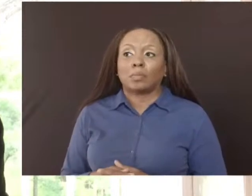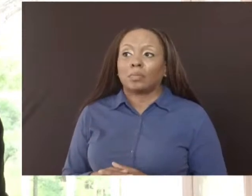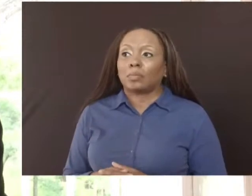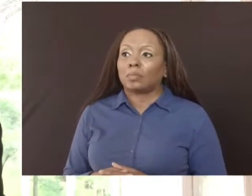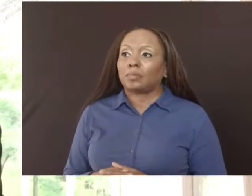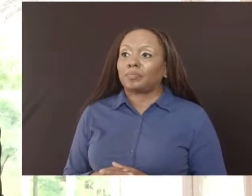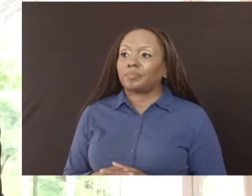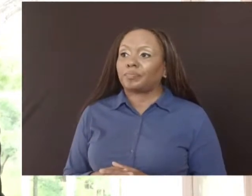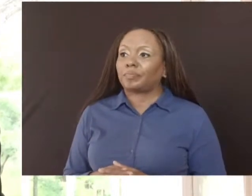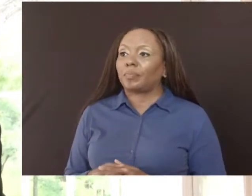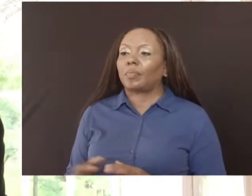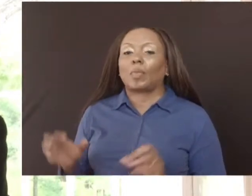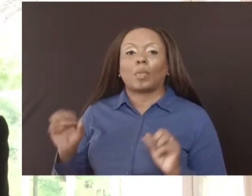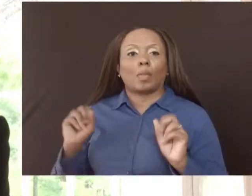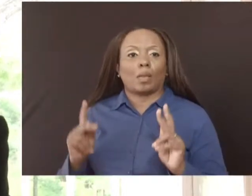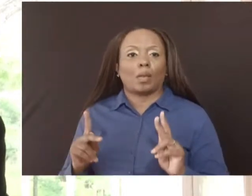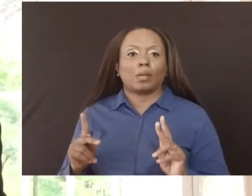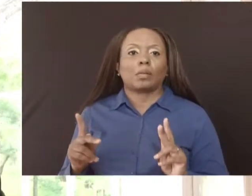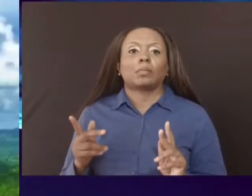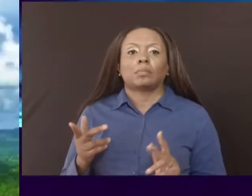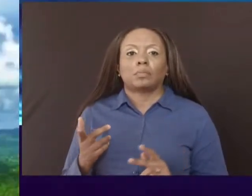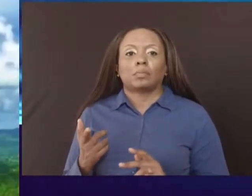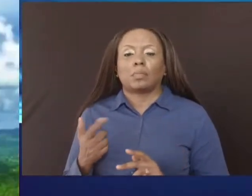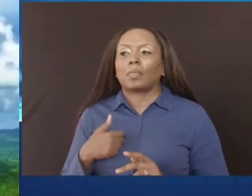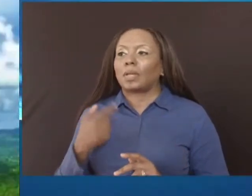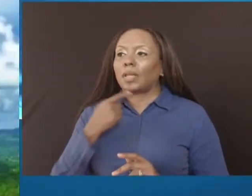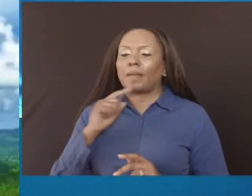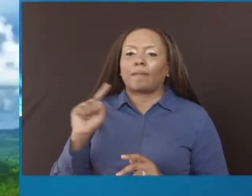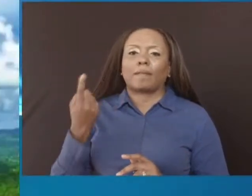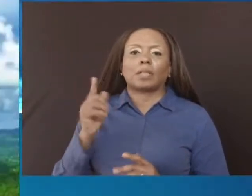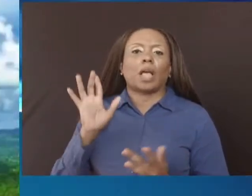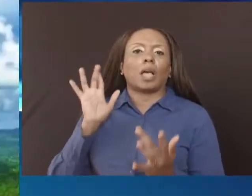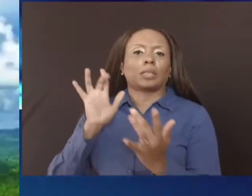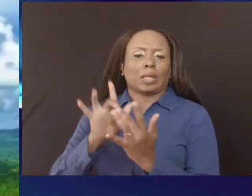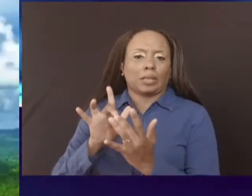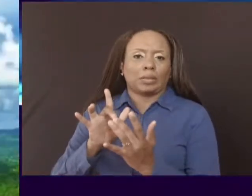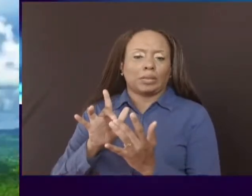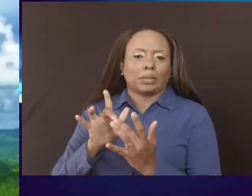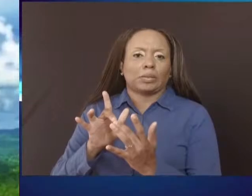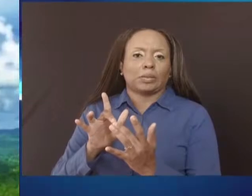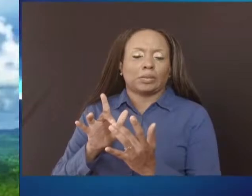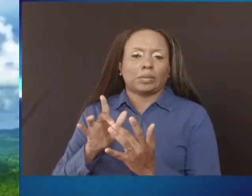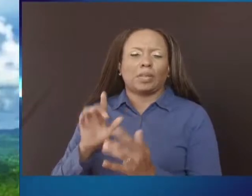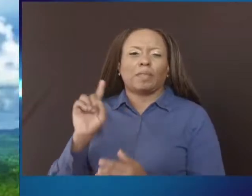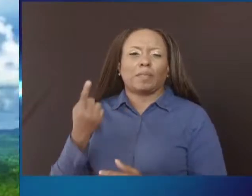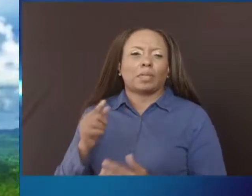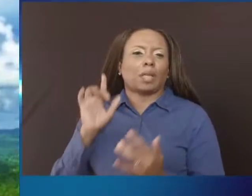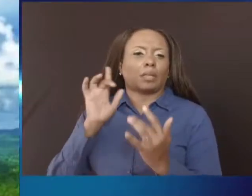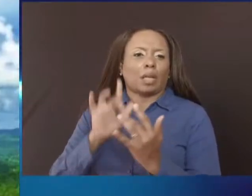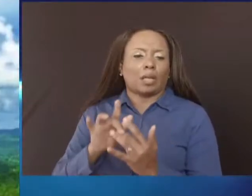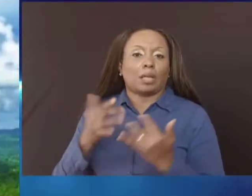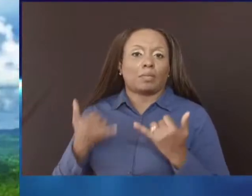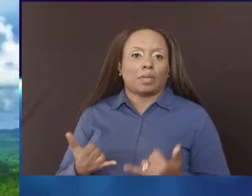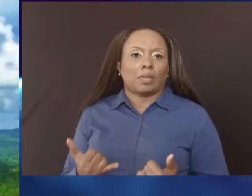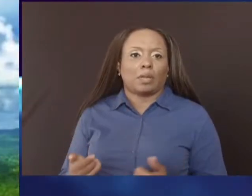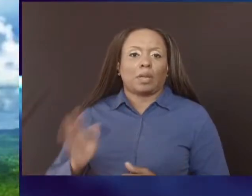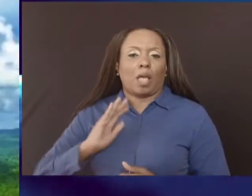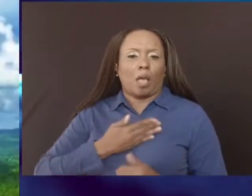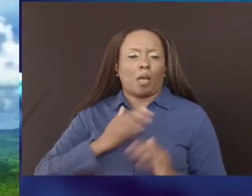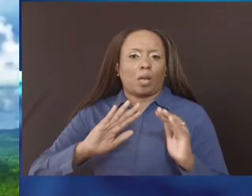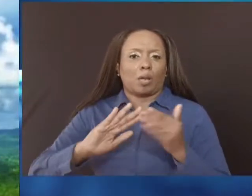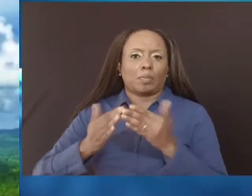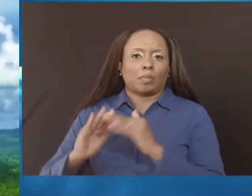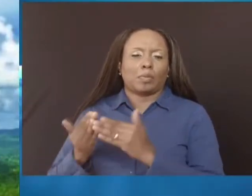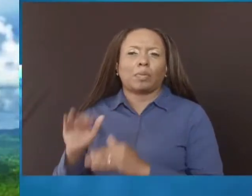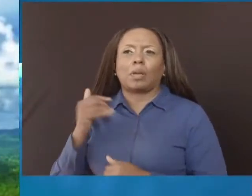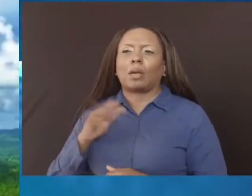As Dr. Best stated, we do have, and I said first contact. Right now in our community, we